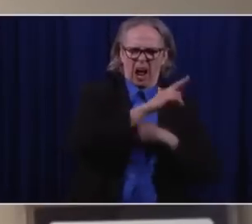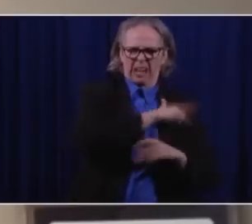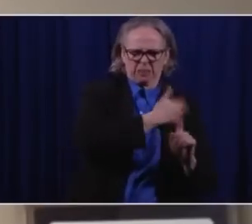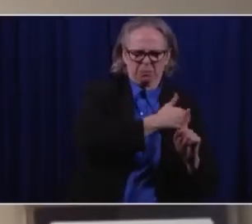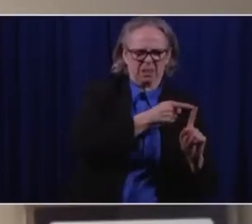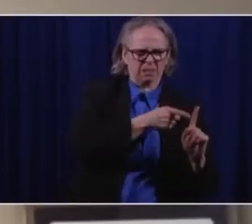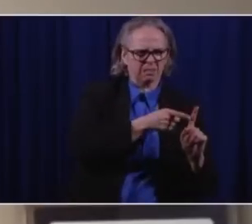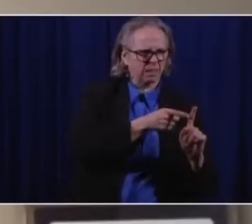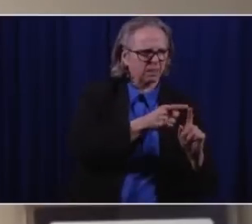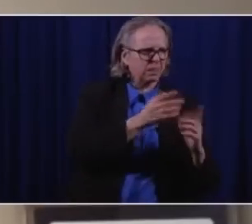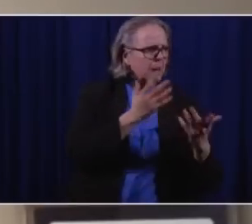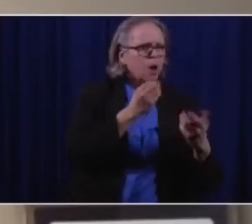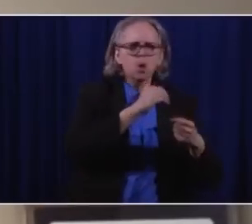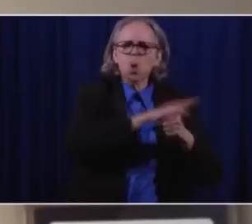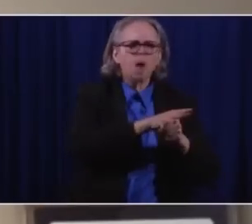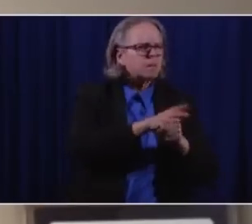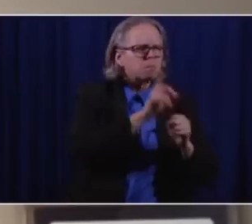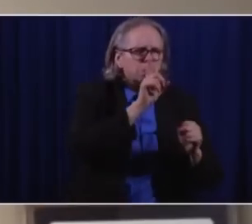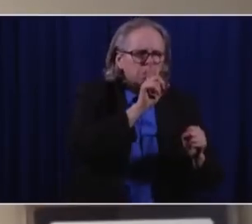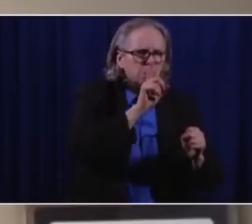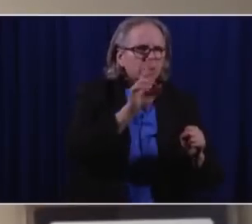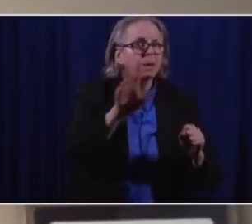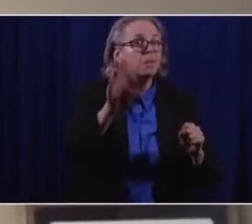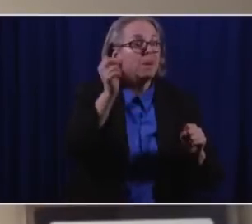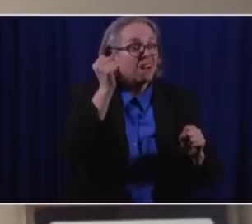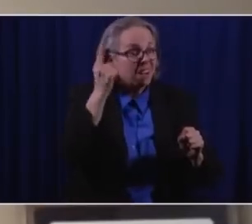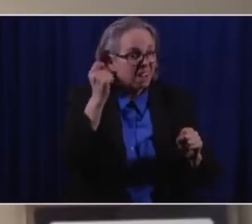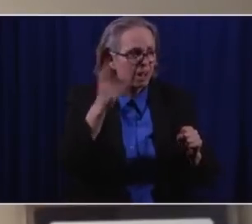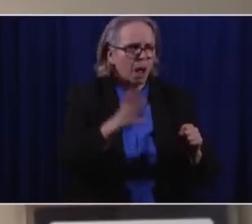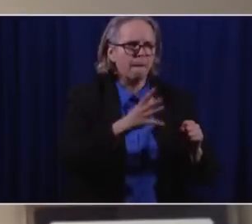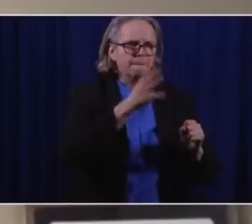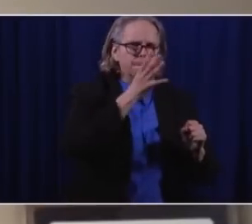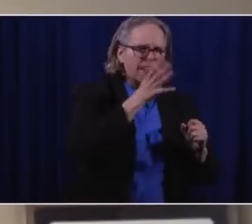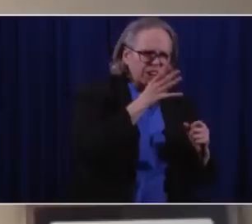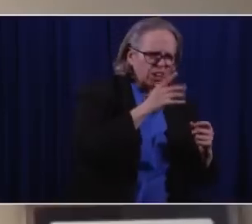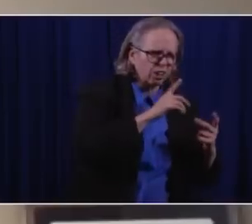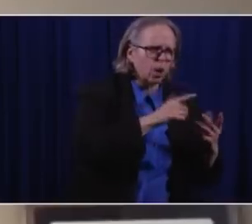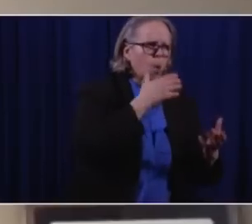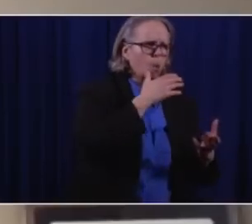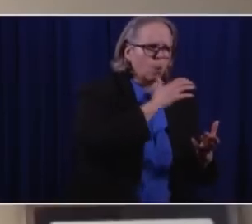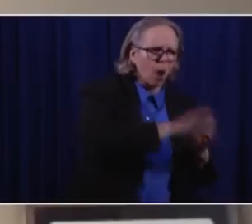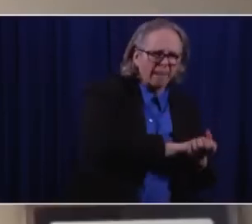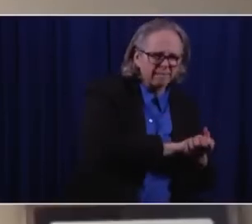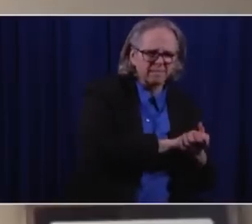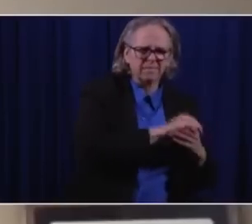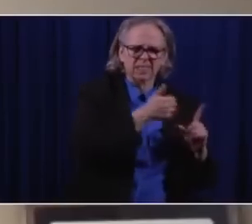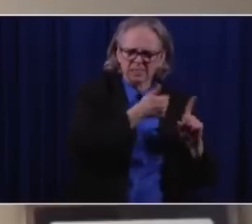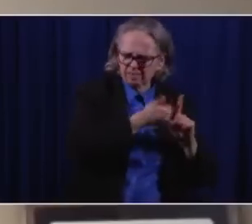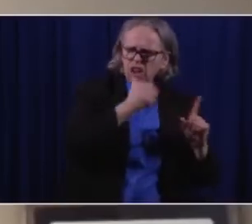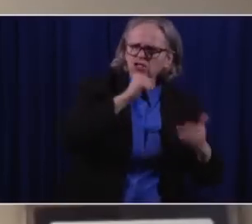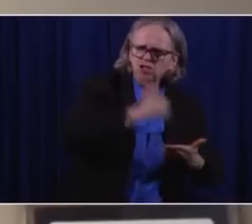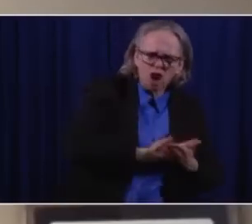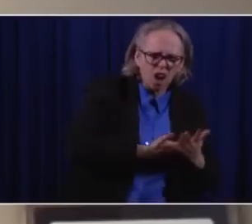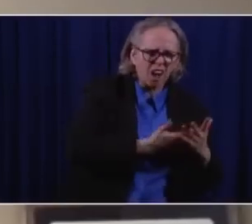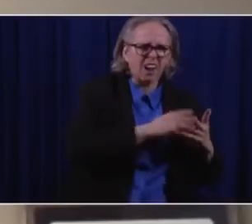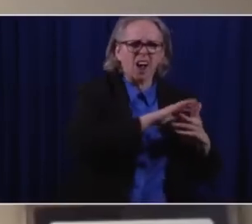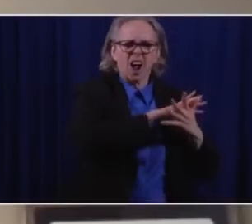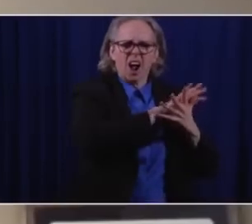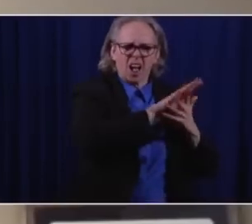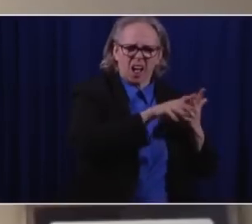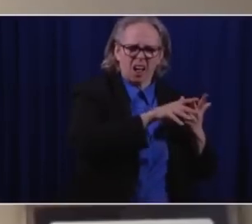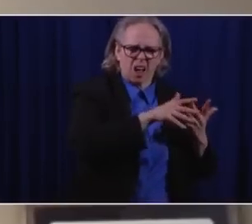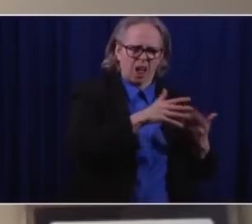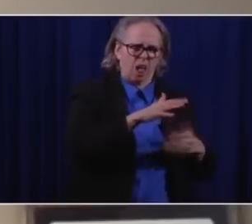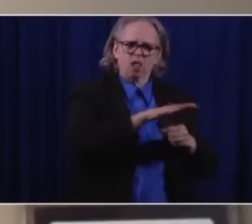COVID. She's a mother, she's a wife, she's a daughter, she's many other things. The local hospital did a very good job.